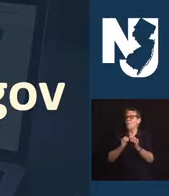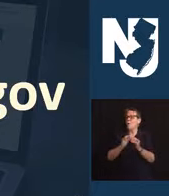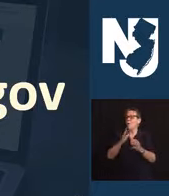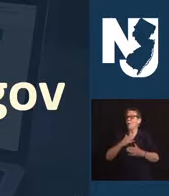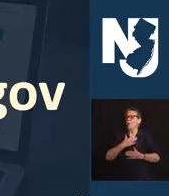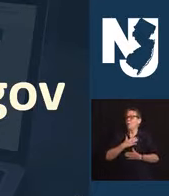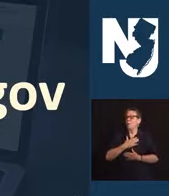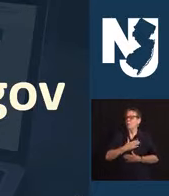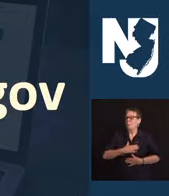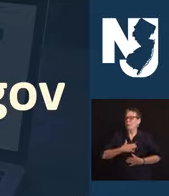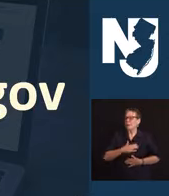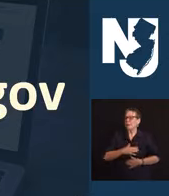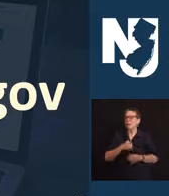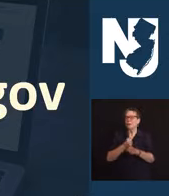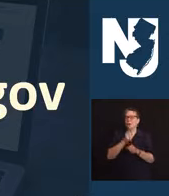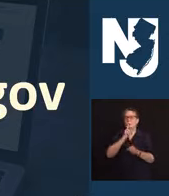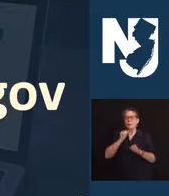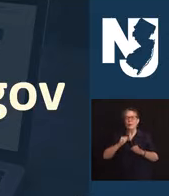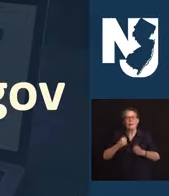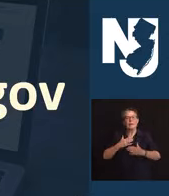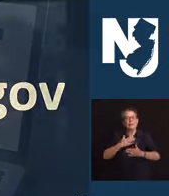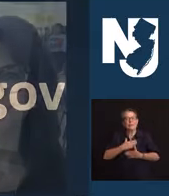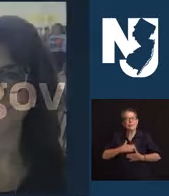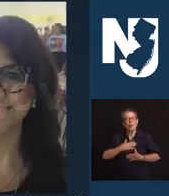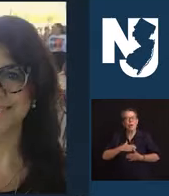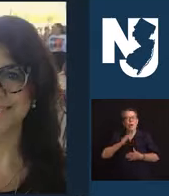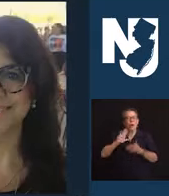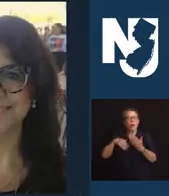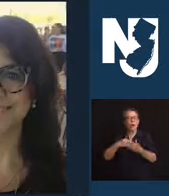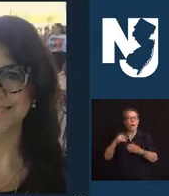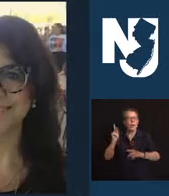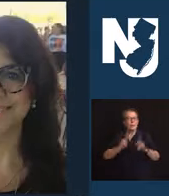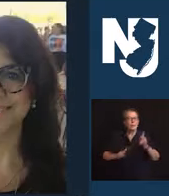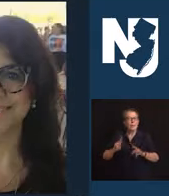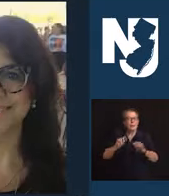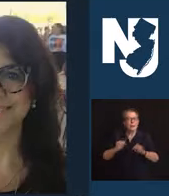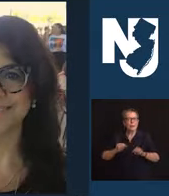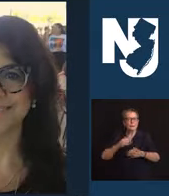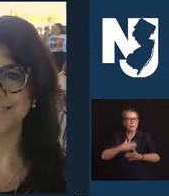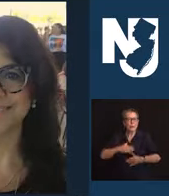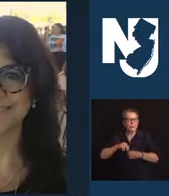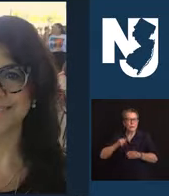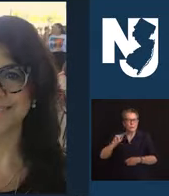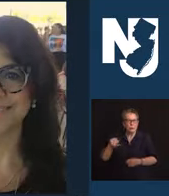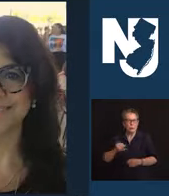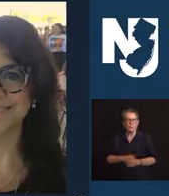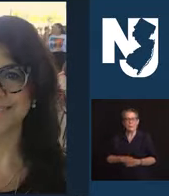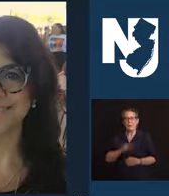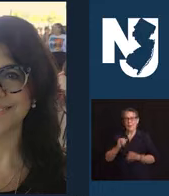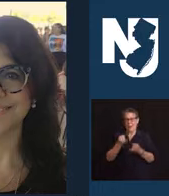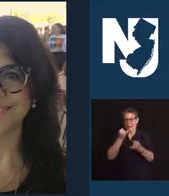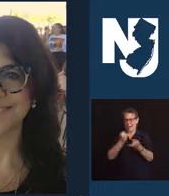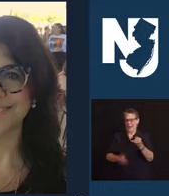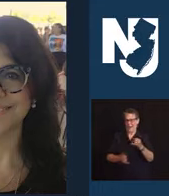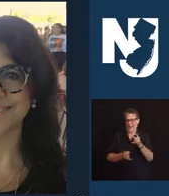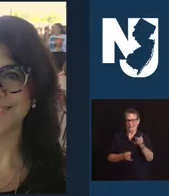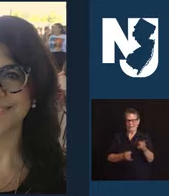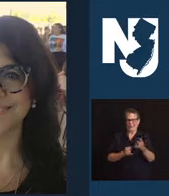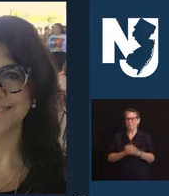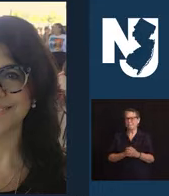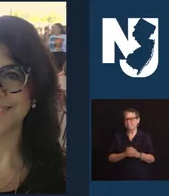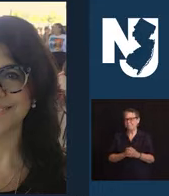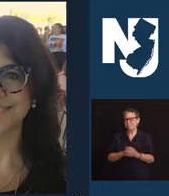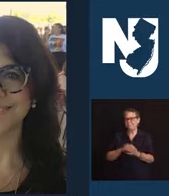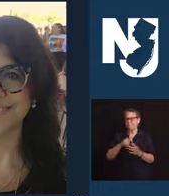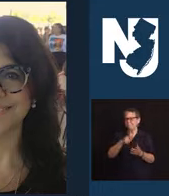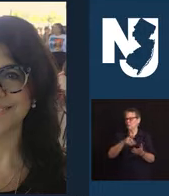enjoy this with us. And finally, before I pass things over to Judy, I want to give a huge shout out today to